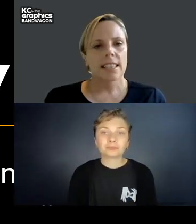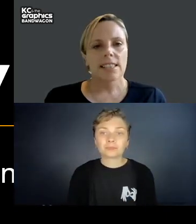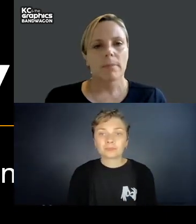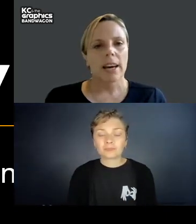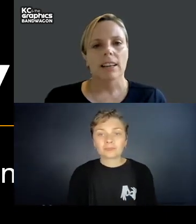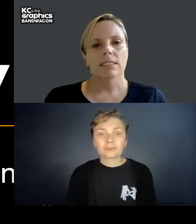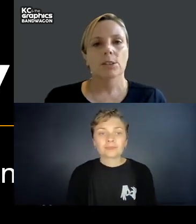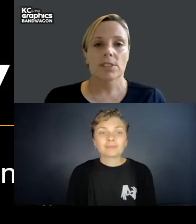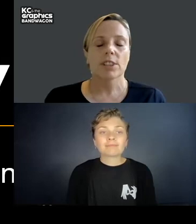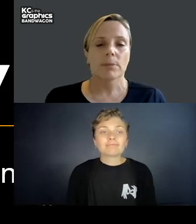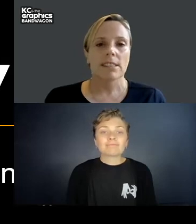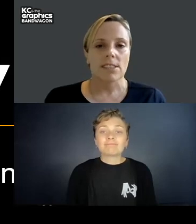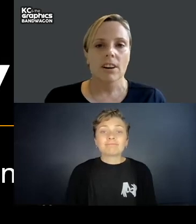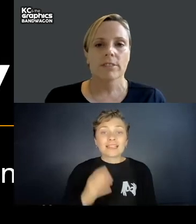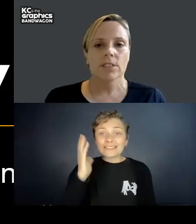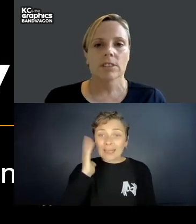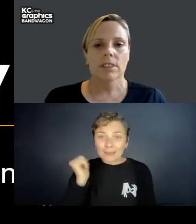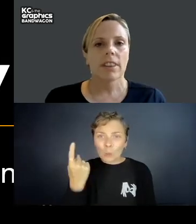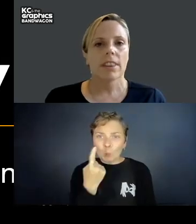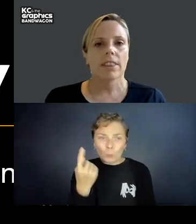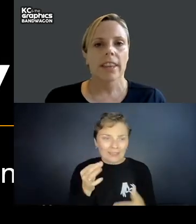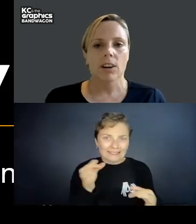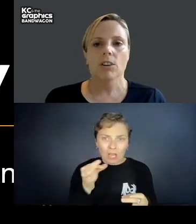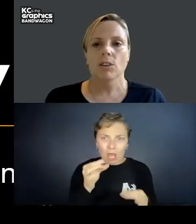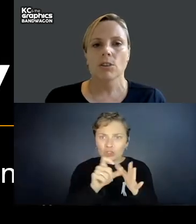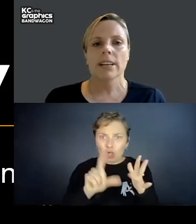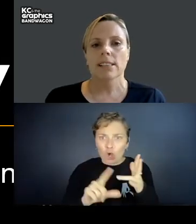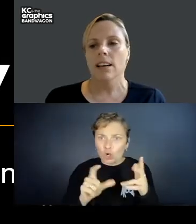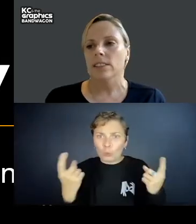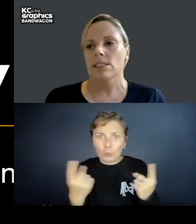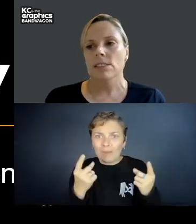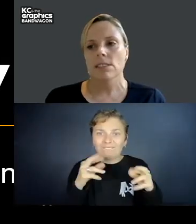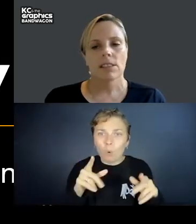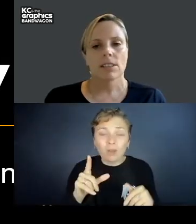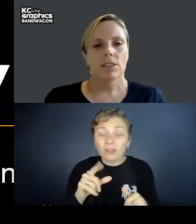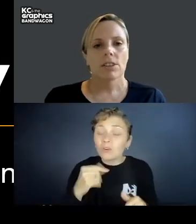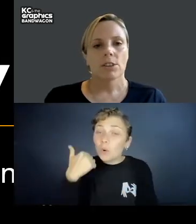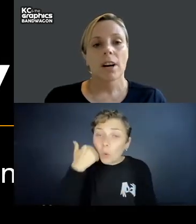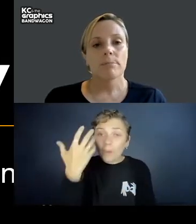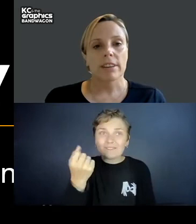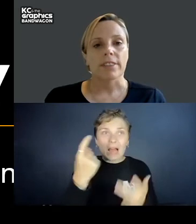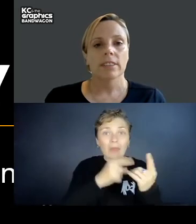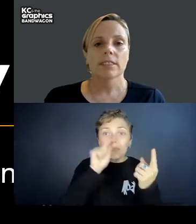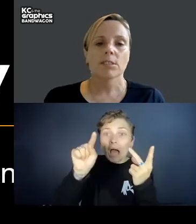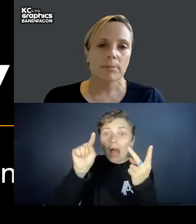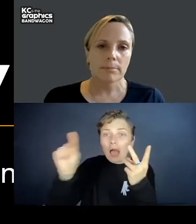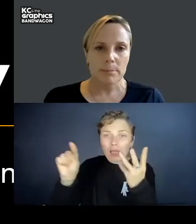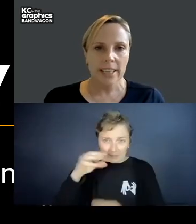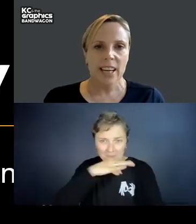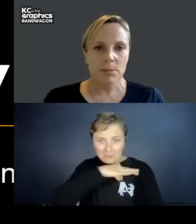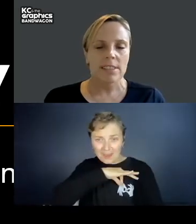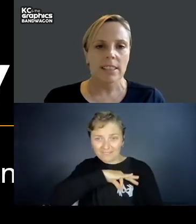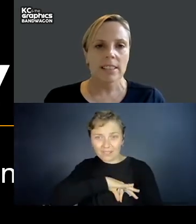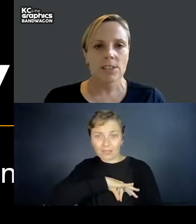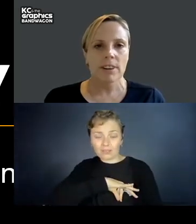It doesn't matter who a document is designed for, there are always others who might benefit by being